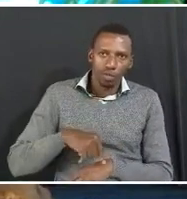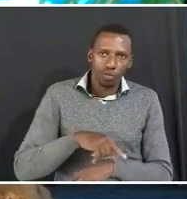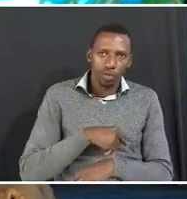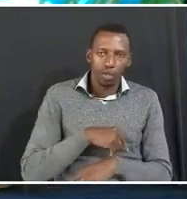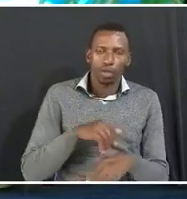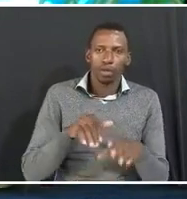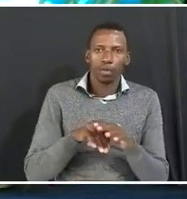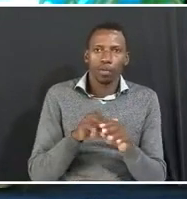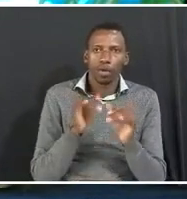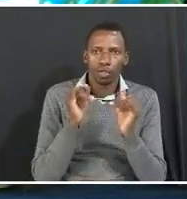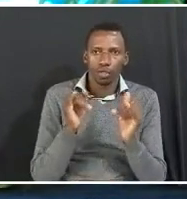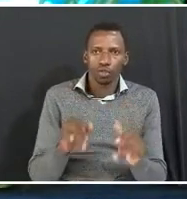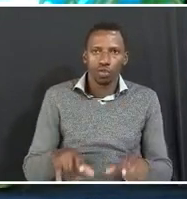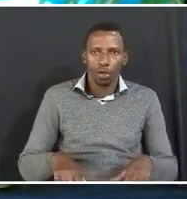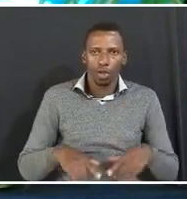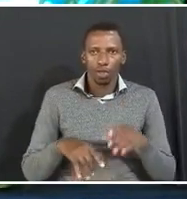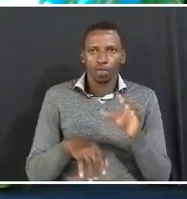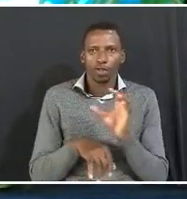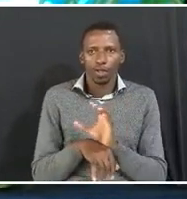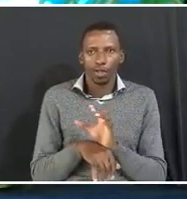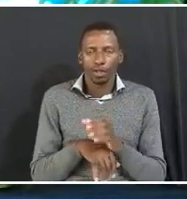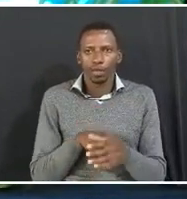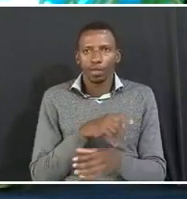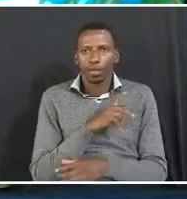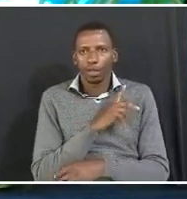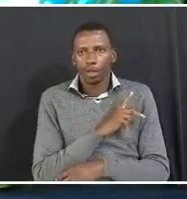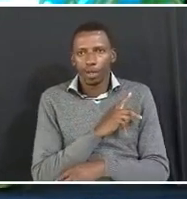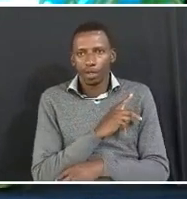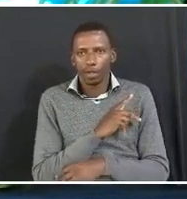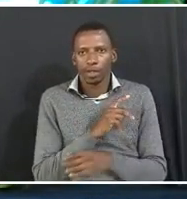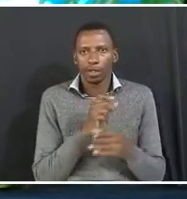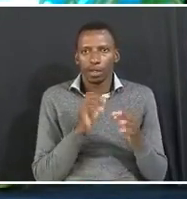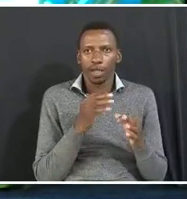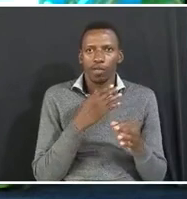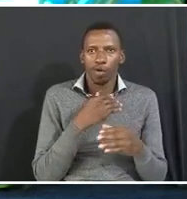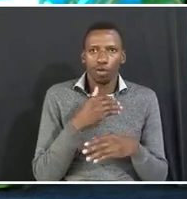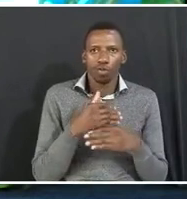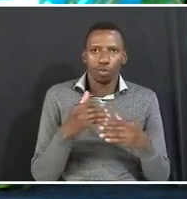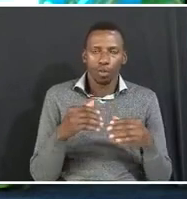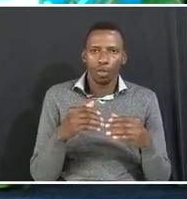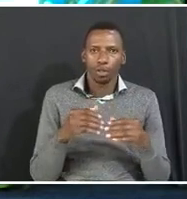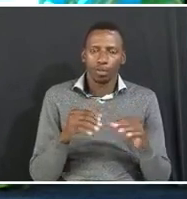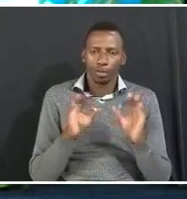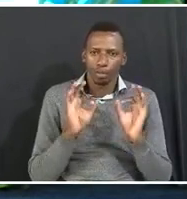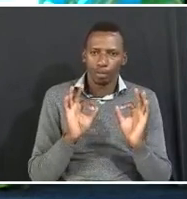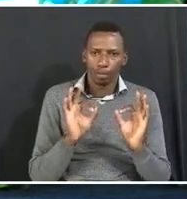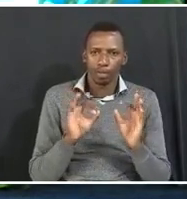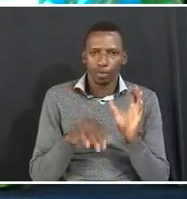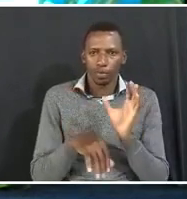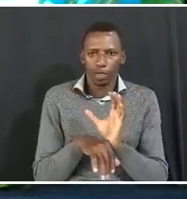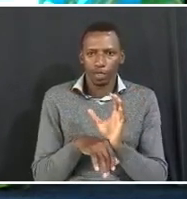SDA Church, kindly, if we want to build a vibrant church,